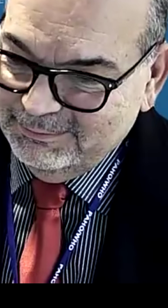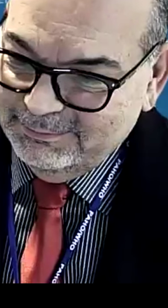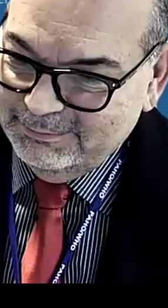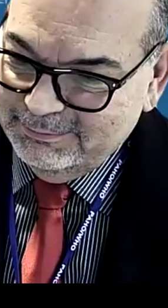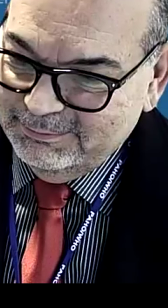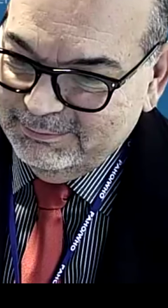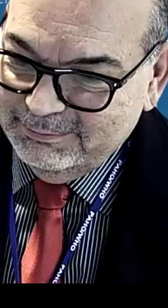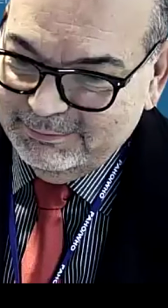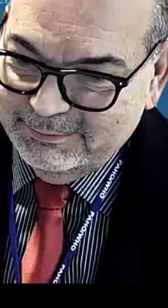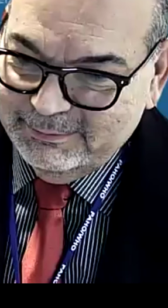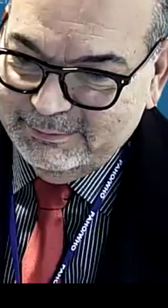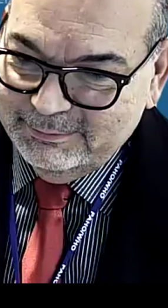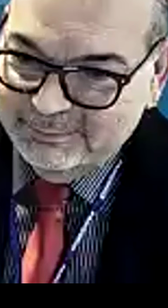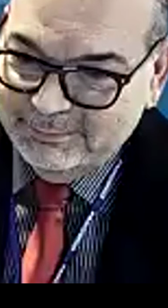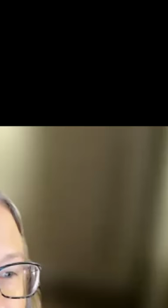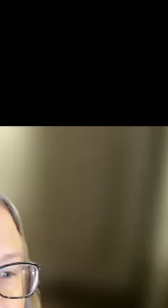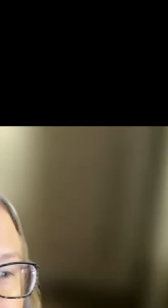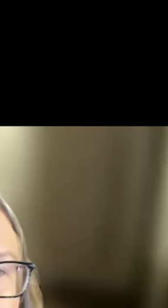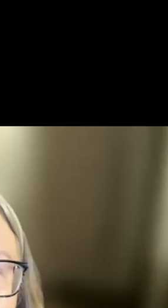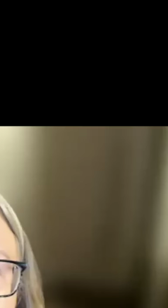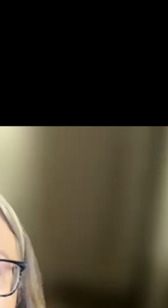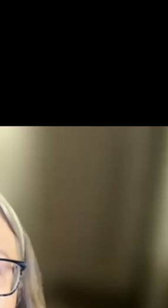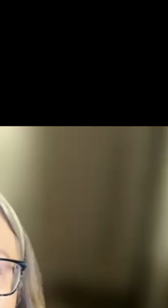much, Let me Dr. share. Vega.